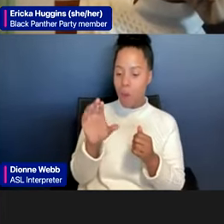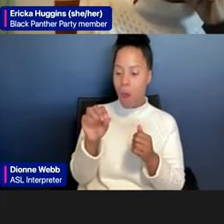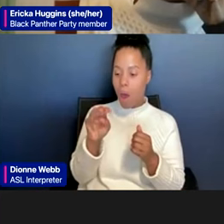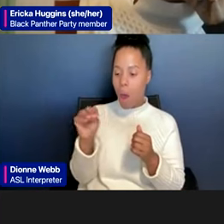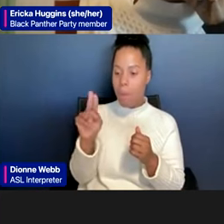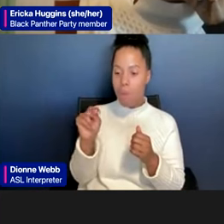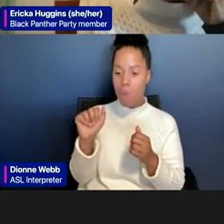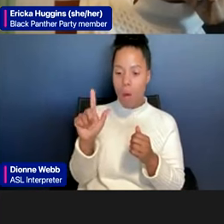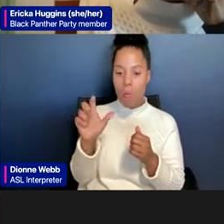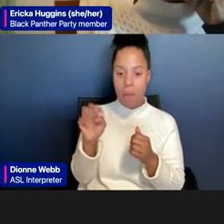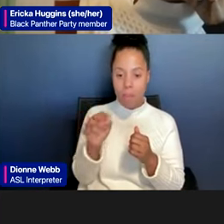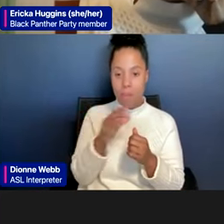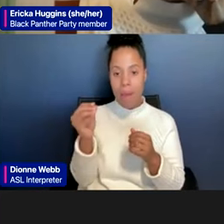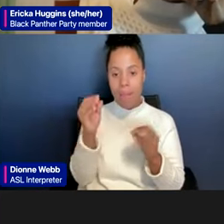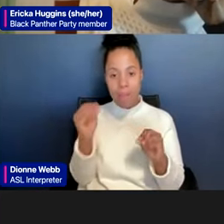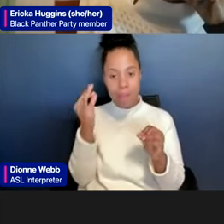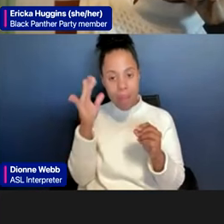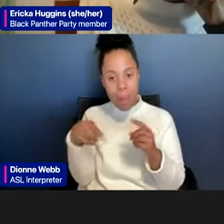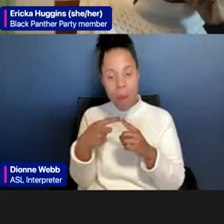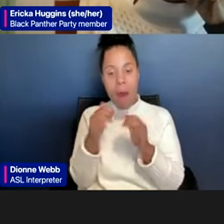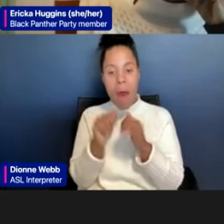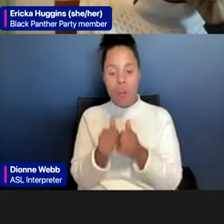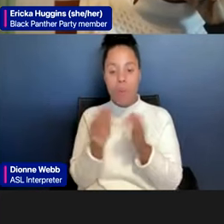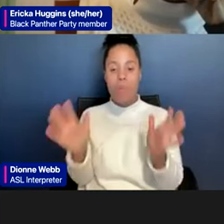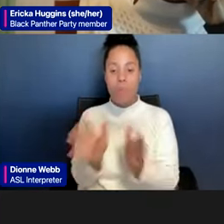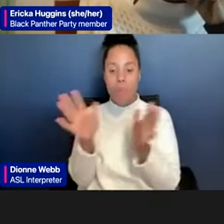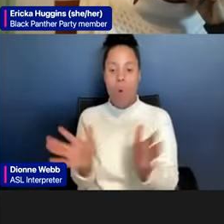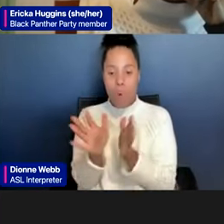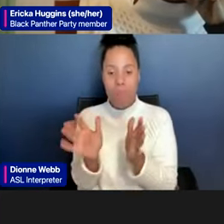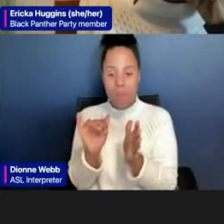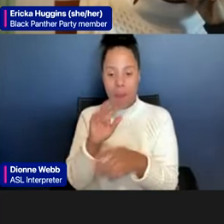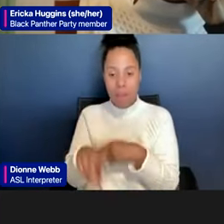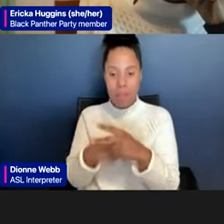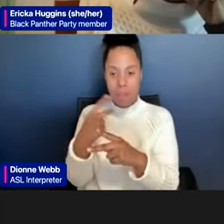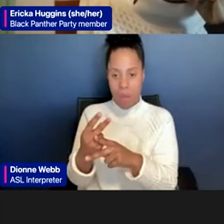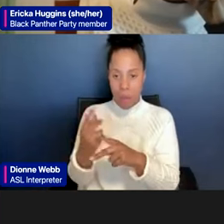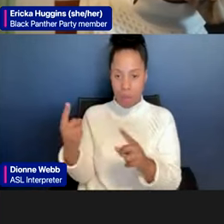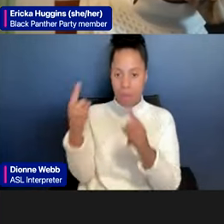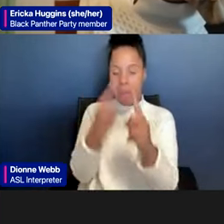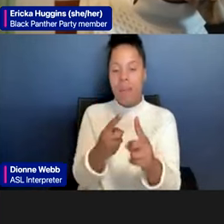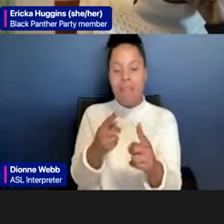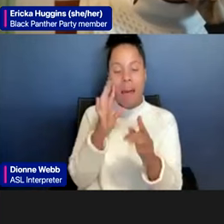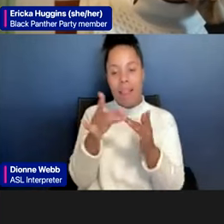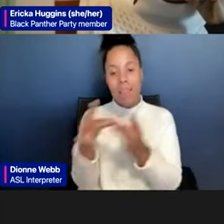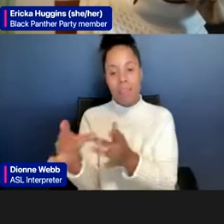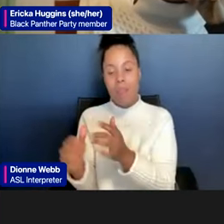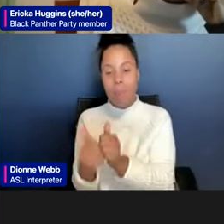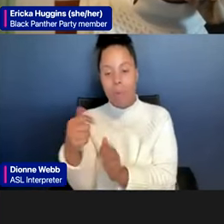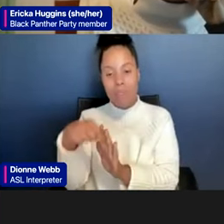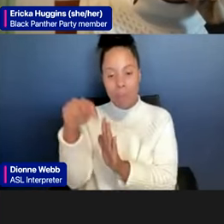to think about, how do we promote the type of political education that leads to the deepest, most principled forms of solidarity